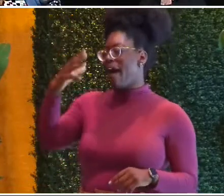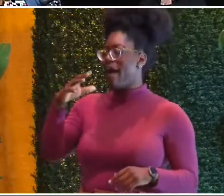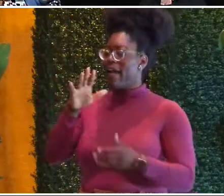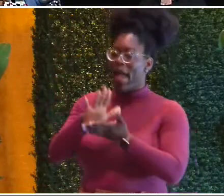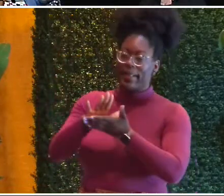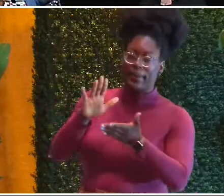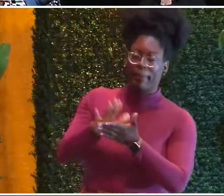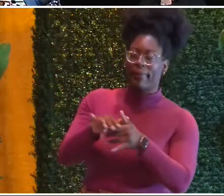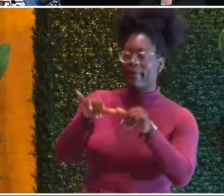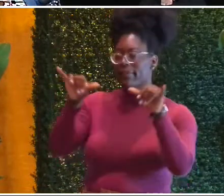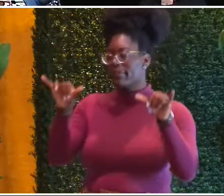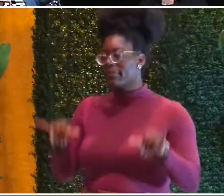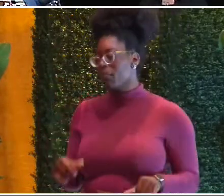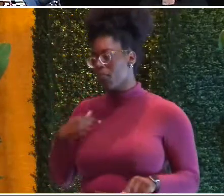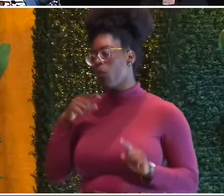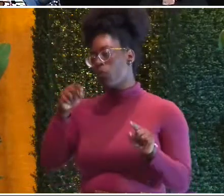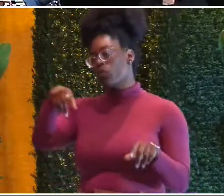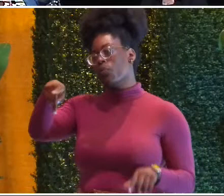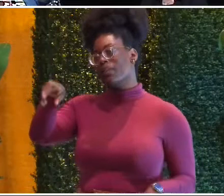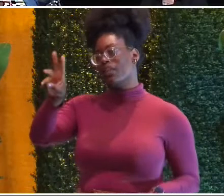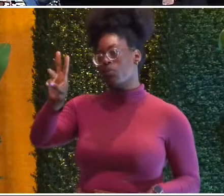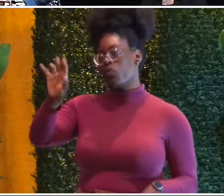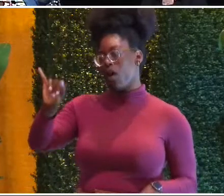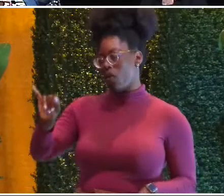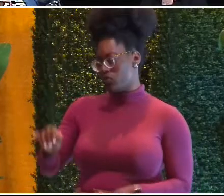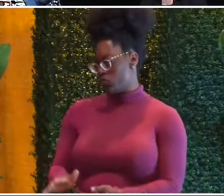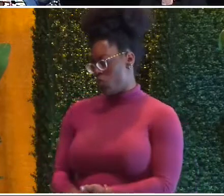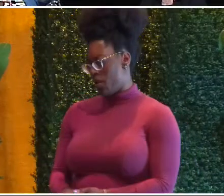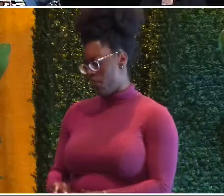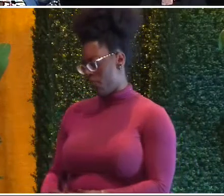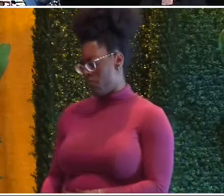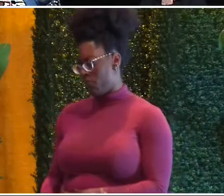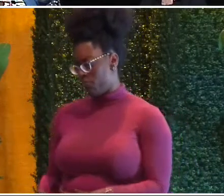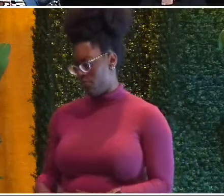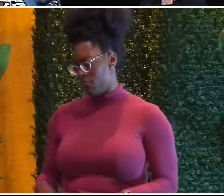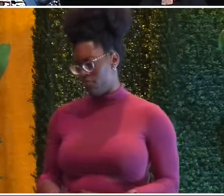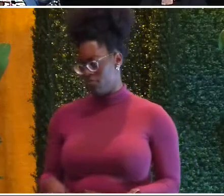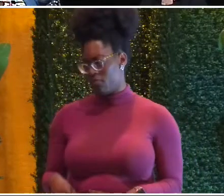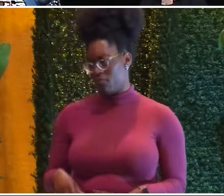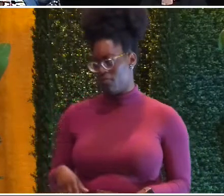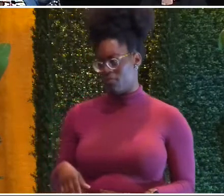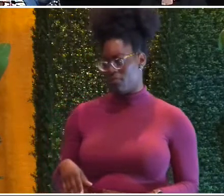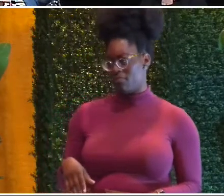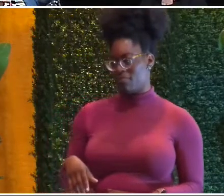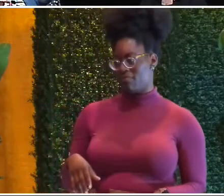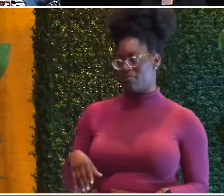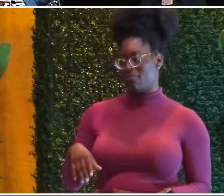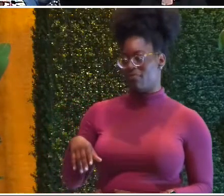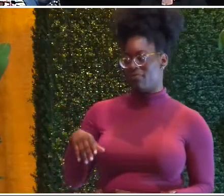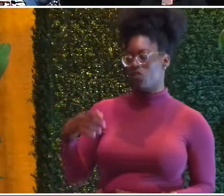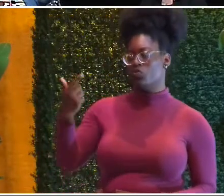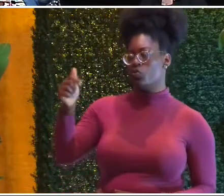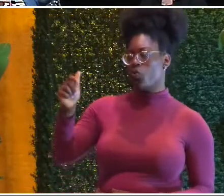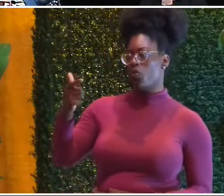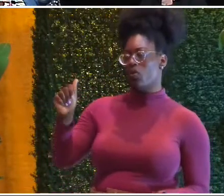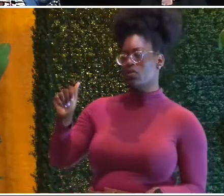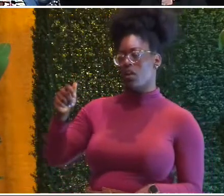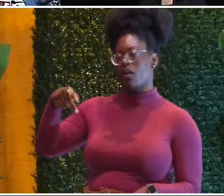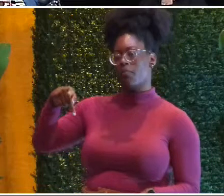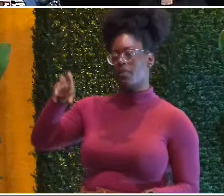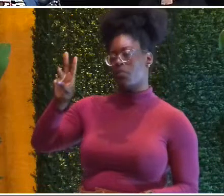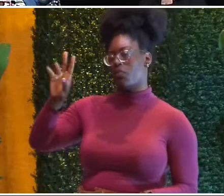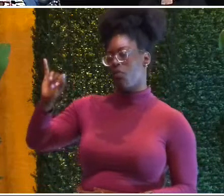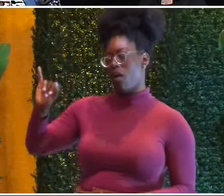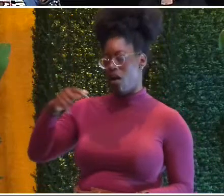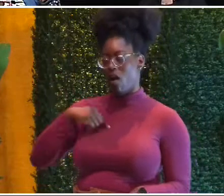South, white as hell. I took my first women's studies course, and I was like, this is